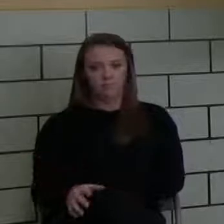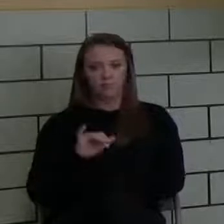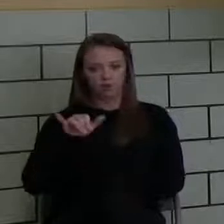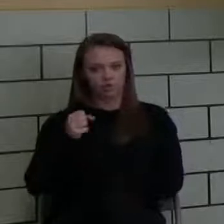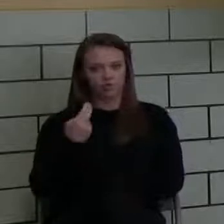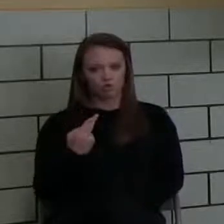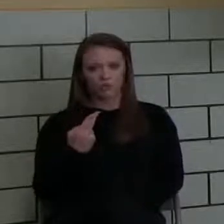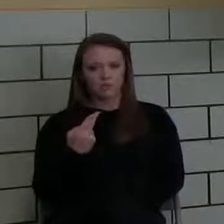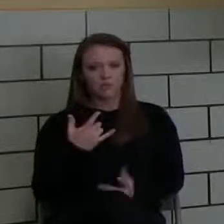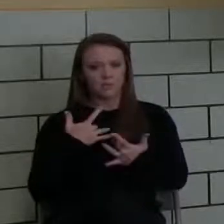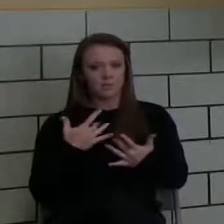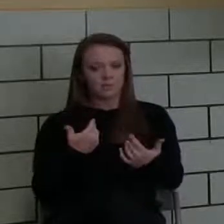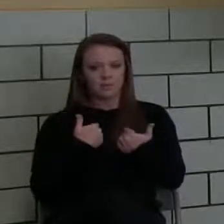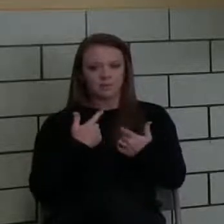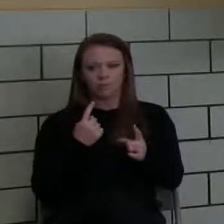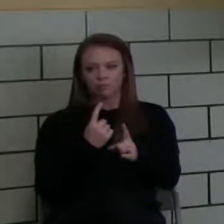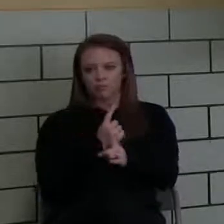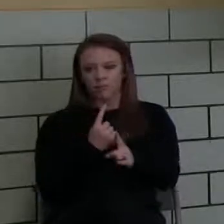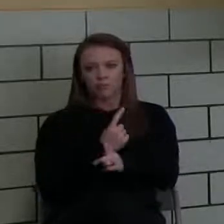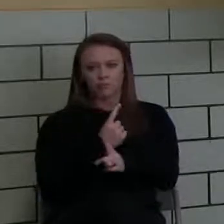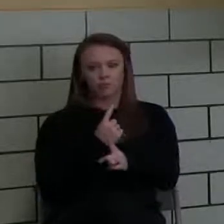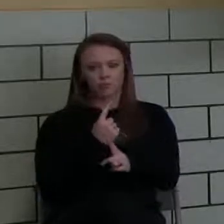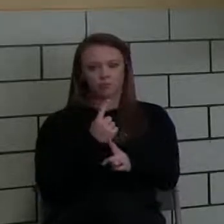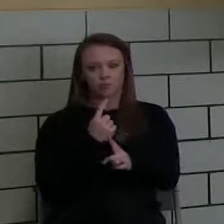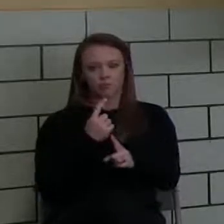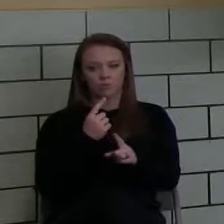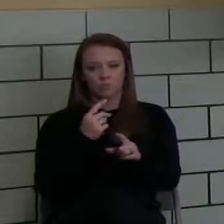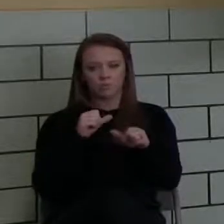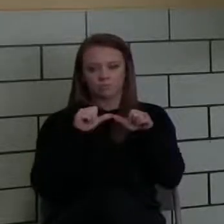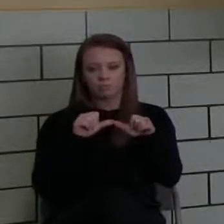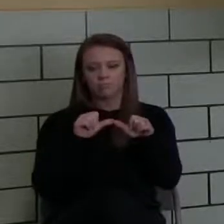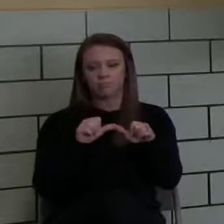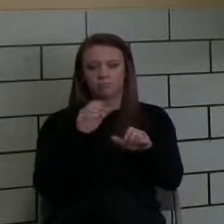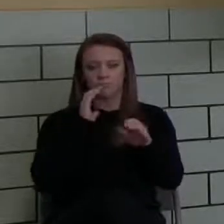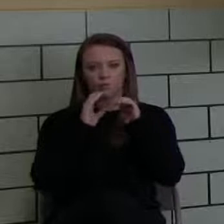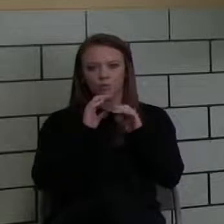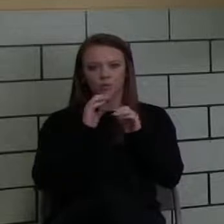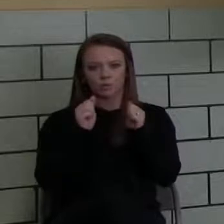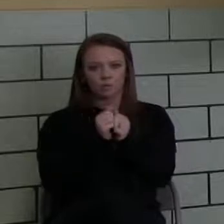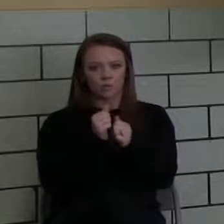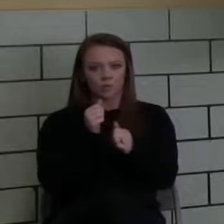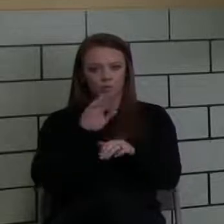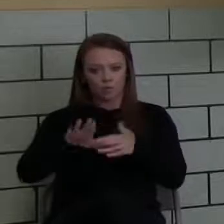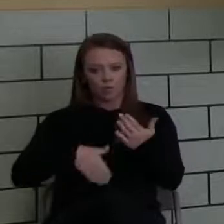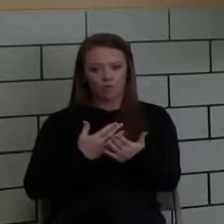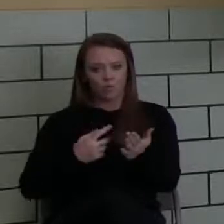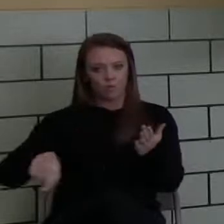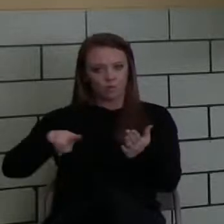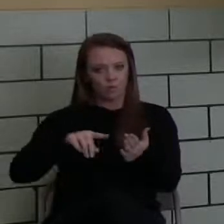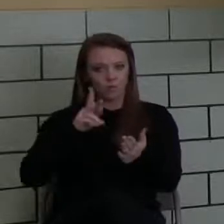everyone, either through maybe the Streetscape committee or some other groups. Could be a city Facebook